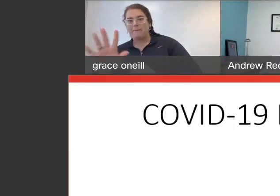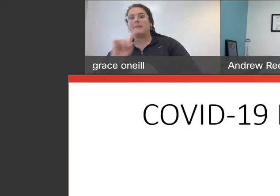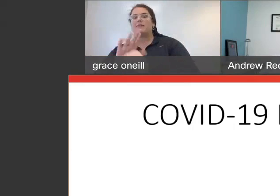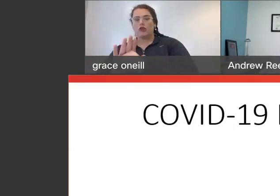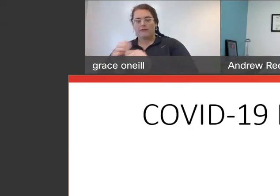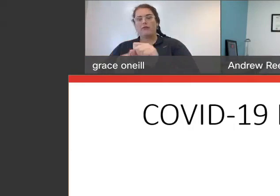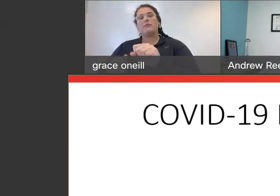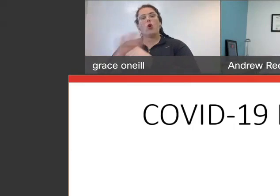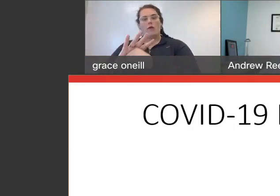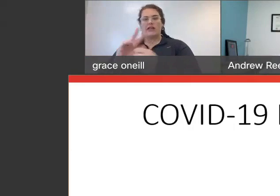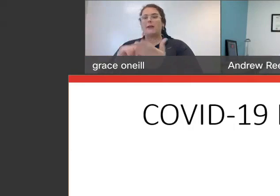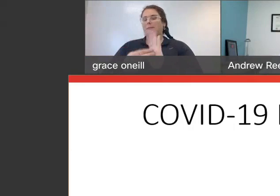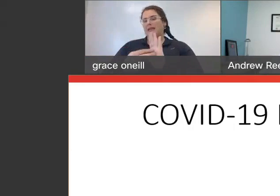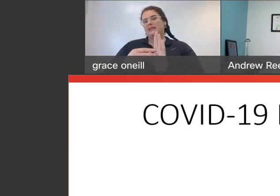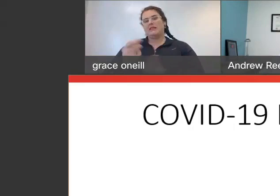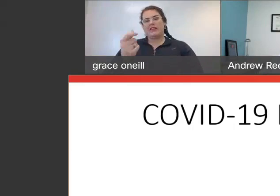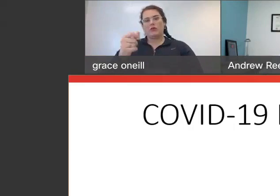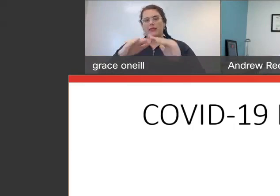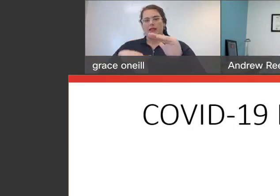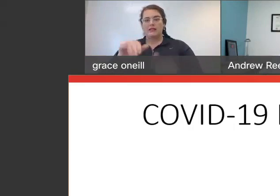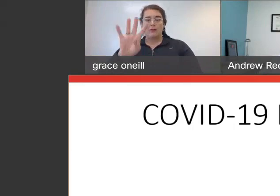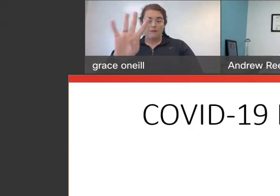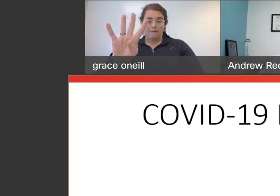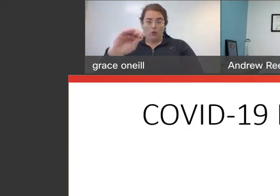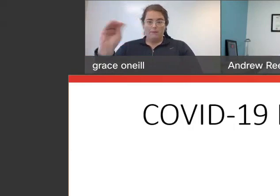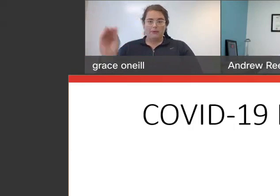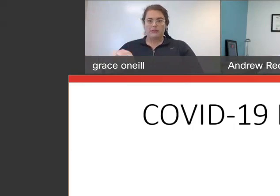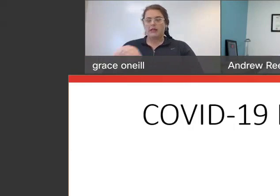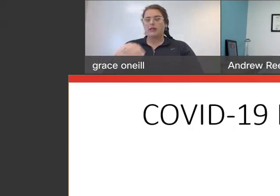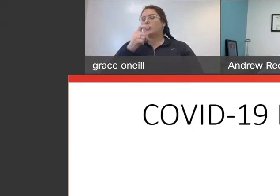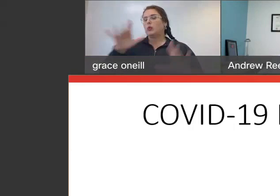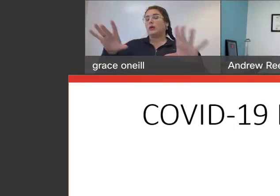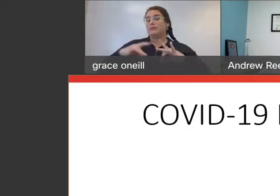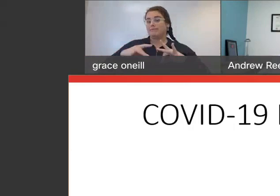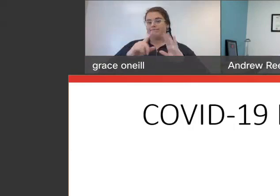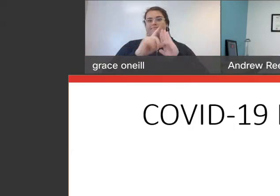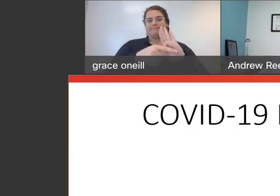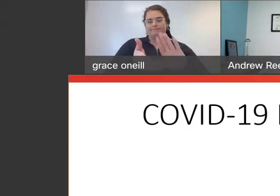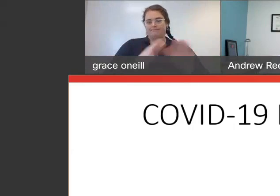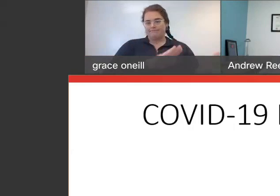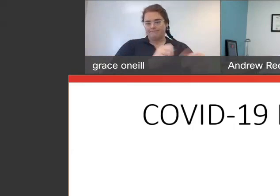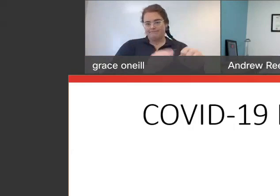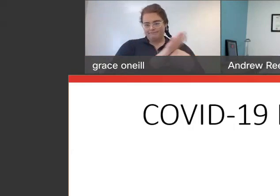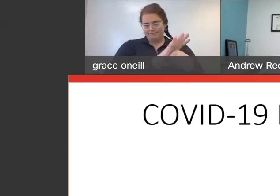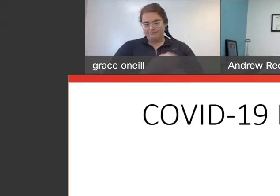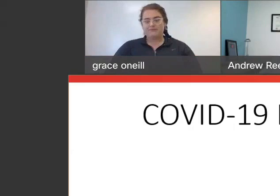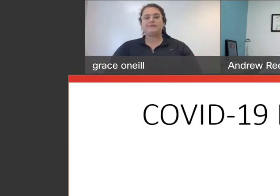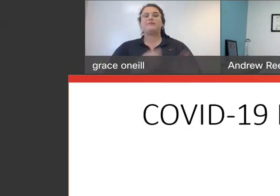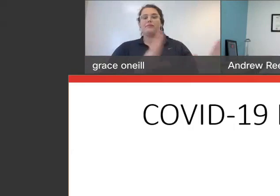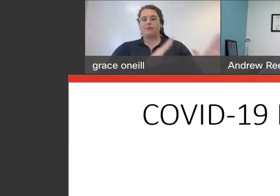in natural homes who have contracted COVID and had a confirmed COVID death. In